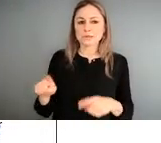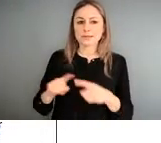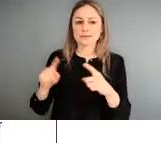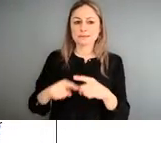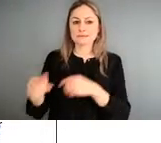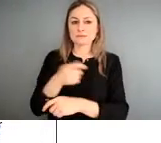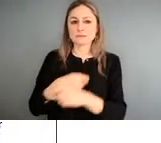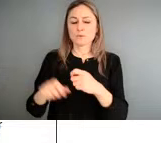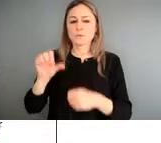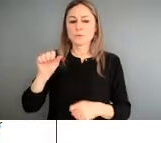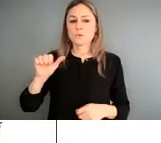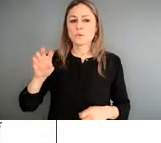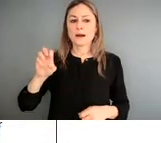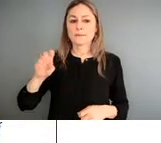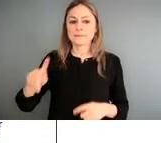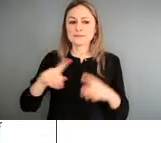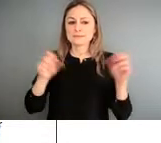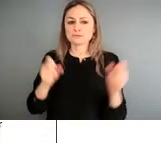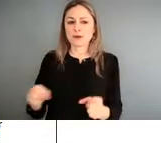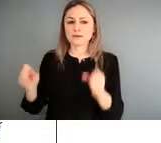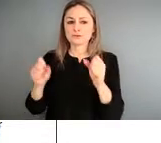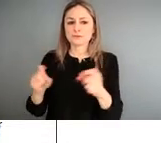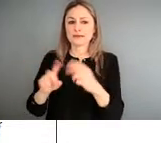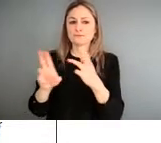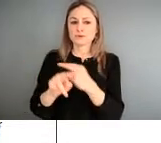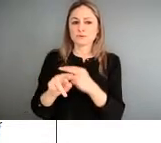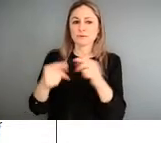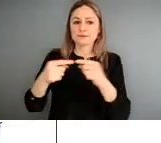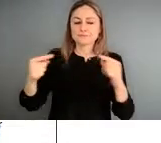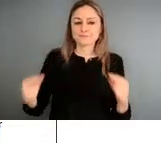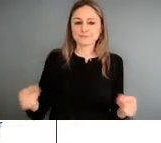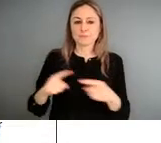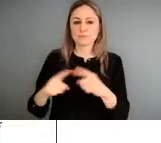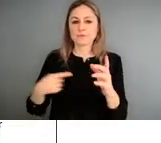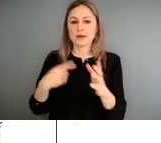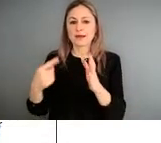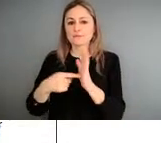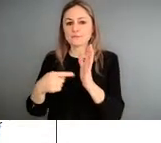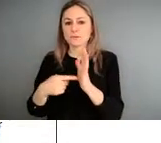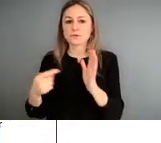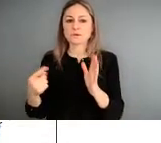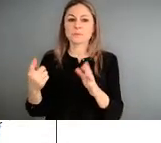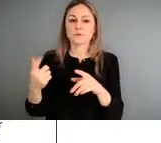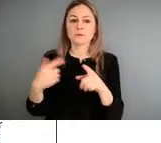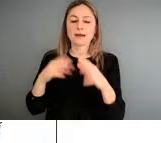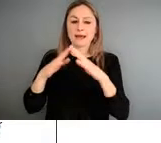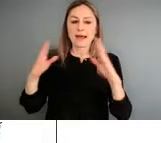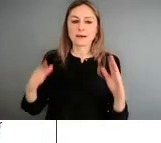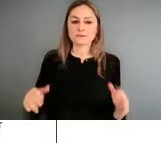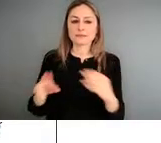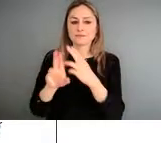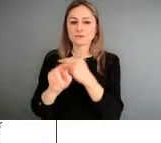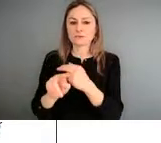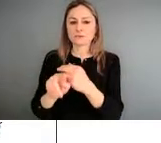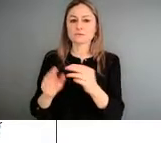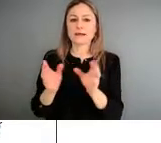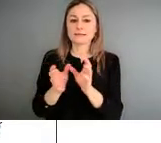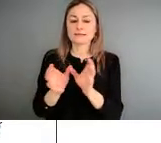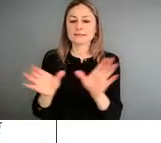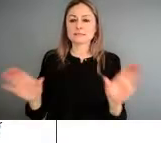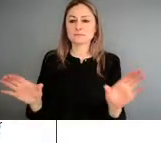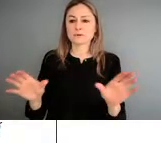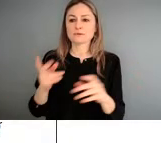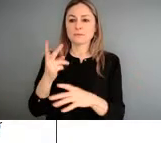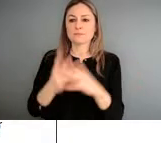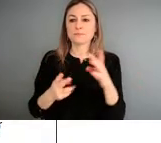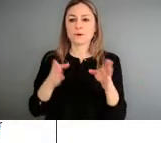in collaboration with housing authorities to develop affordable housing located further from freeways and dispersed on both sides of the river. And so just